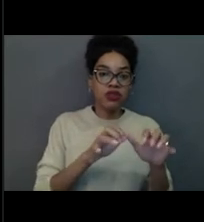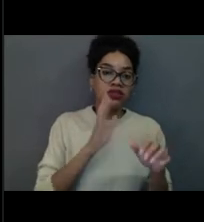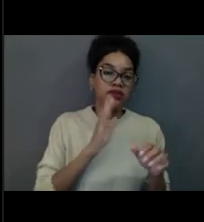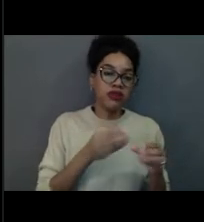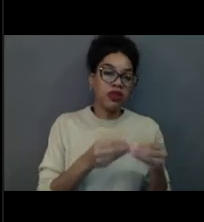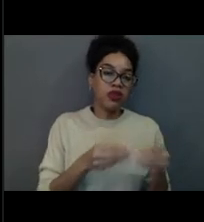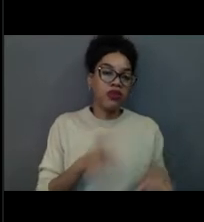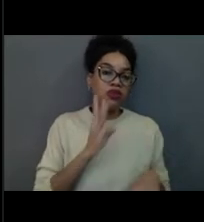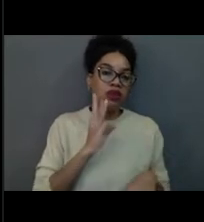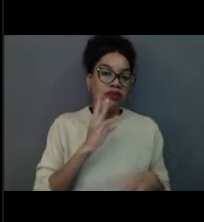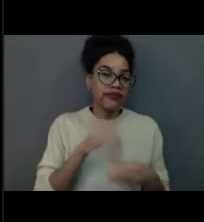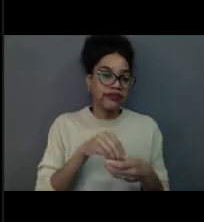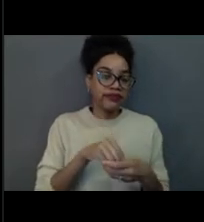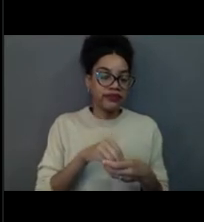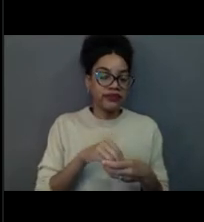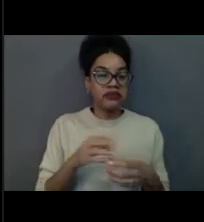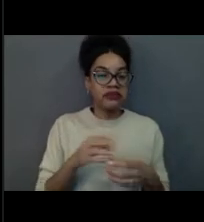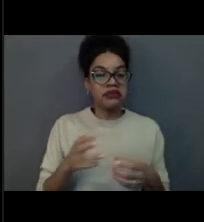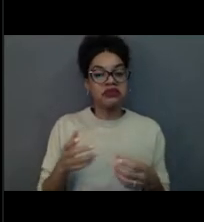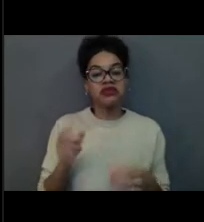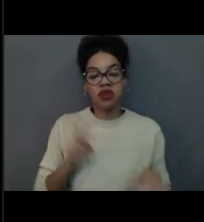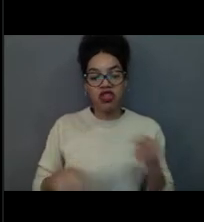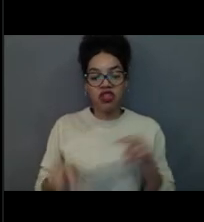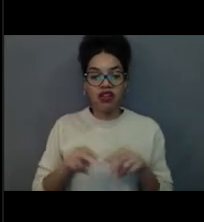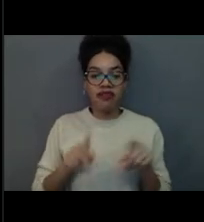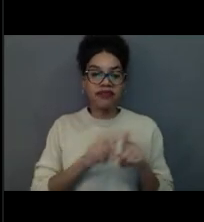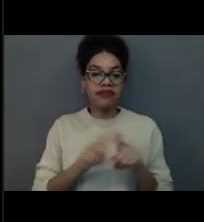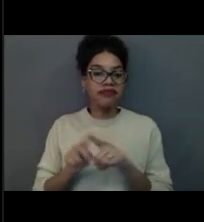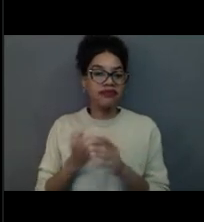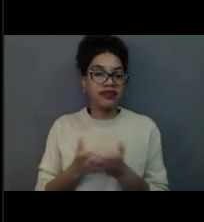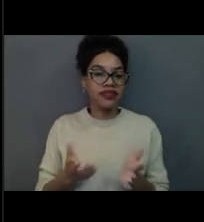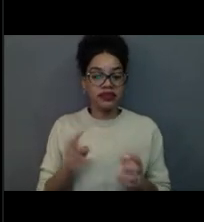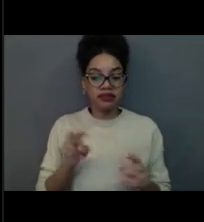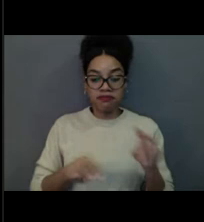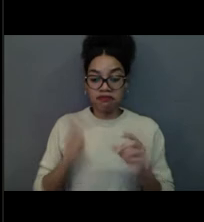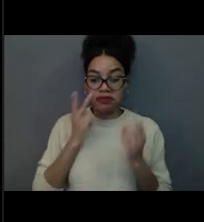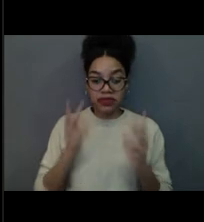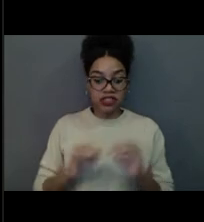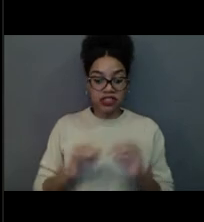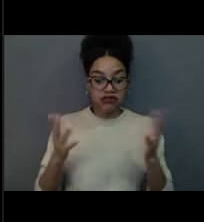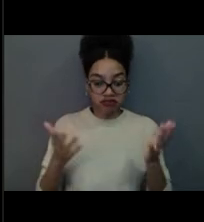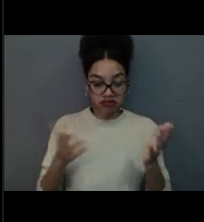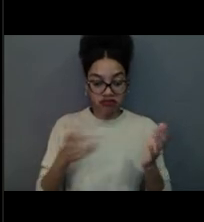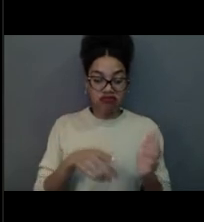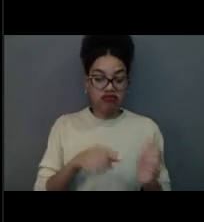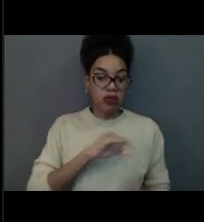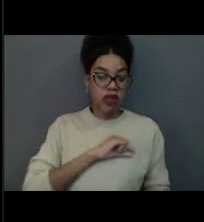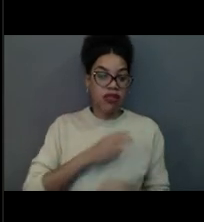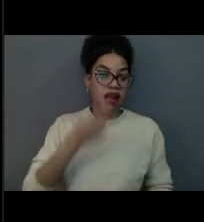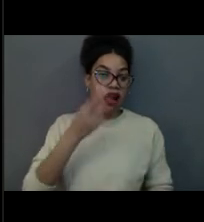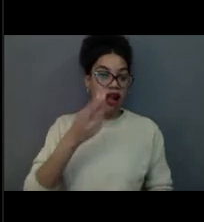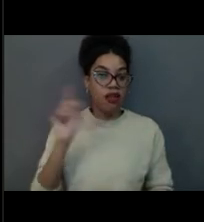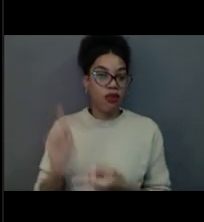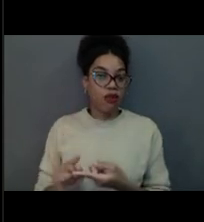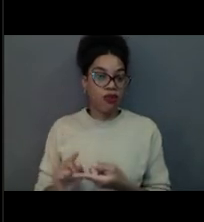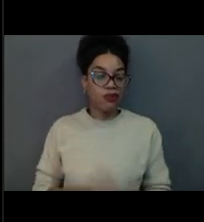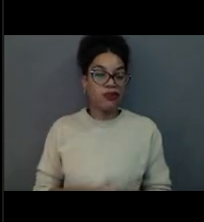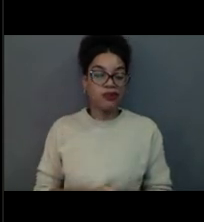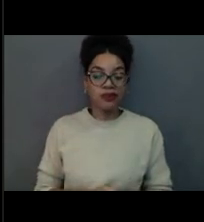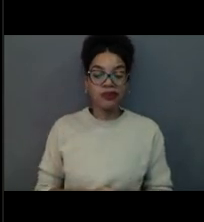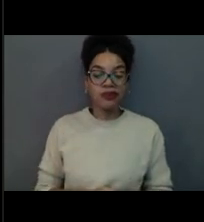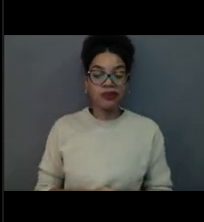and potentially other things. But these are some main ways that you can evaluate a piece of fish right off and know if you've got super high quality or